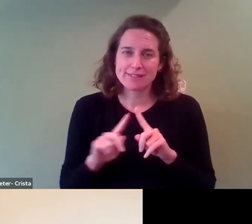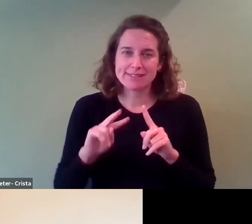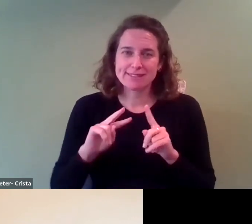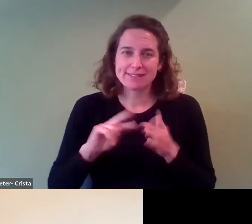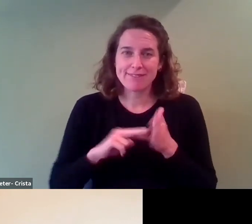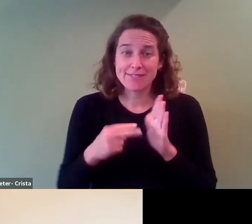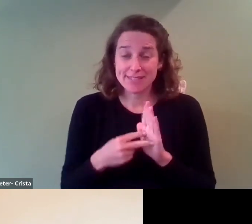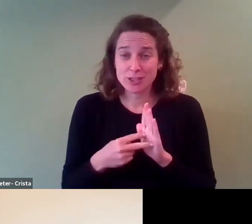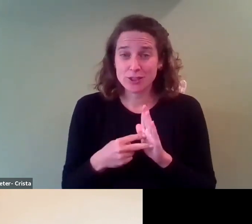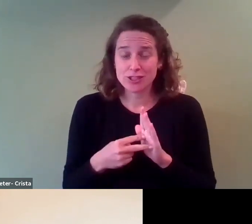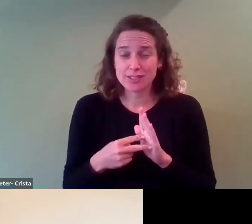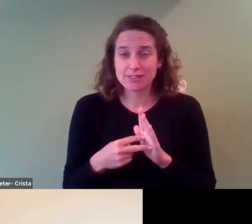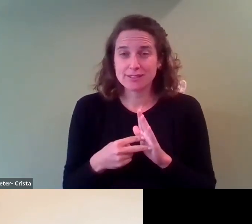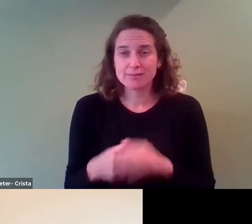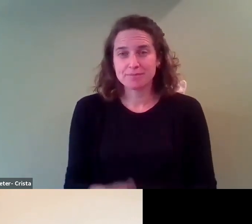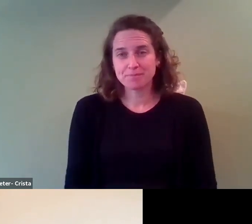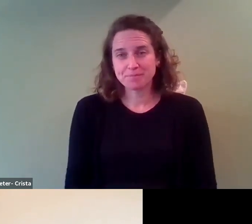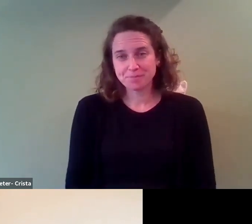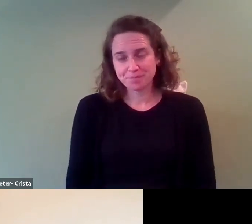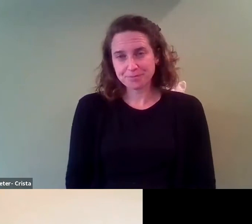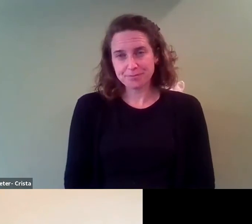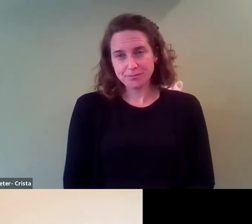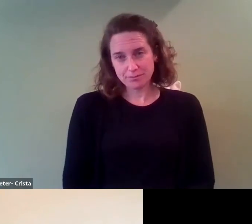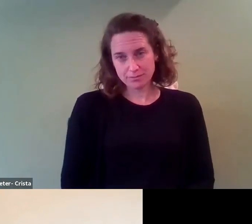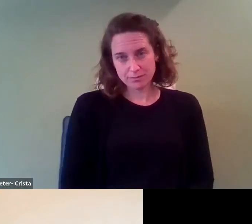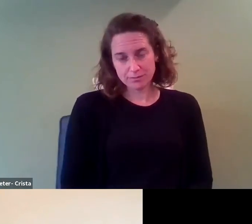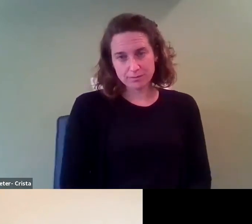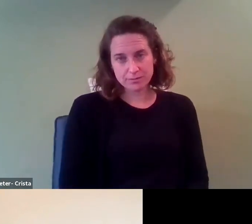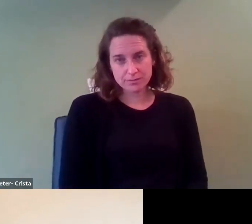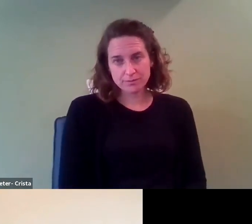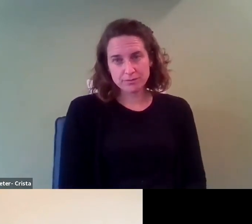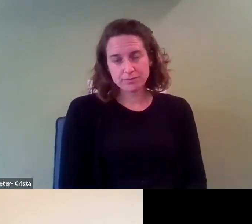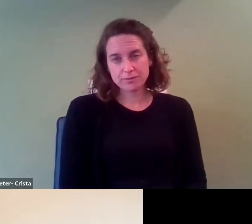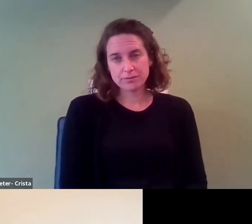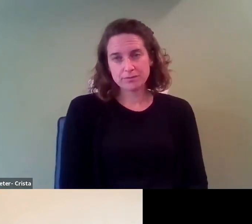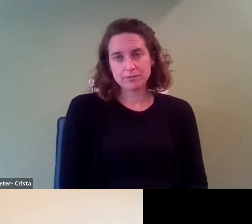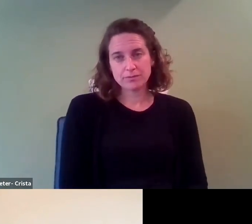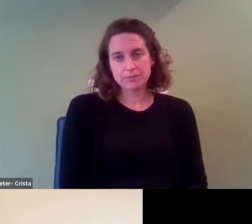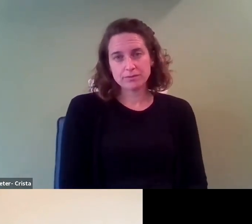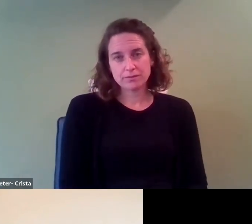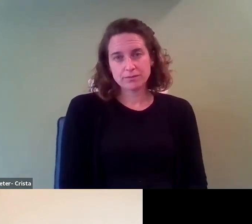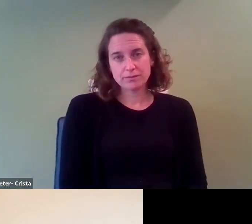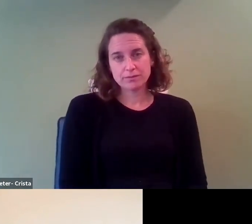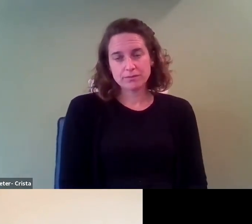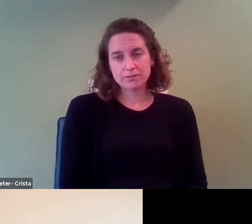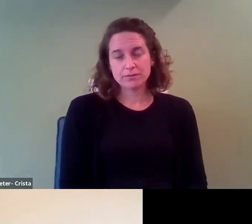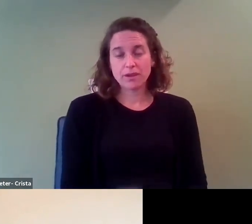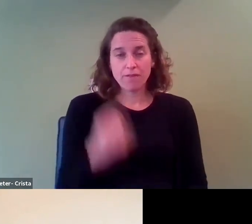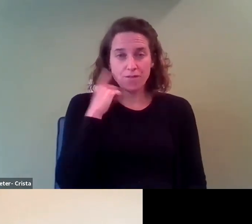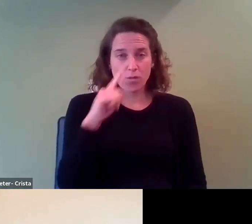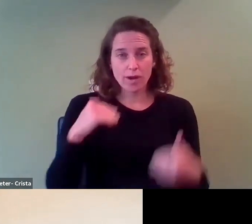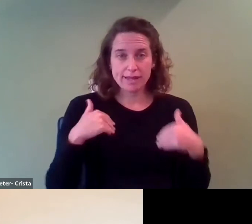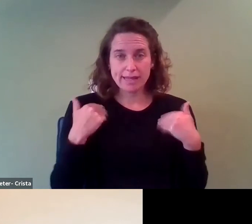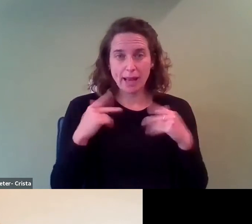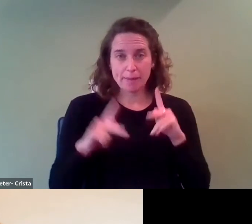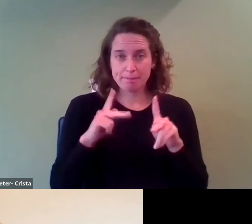the way that it spills out online is that I've heard that young people who are on social media will